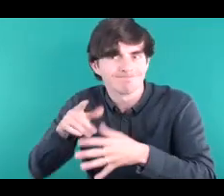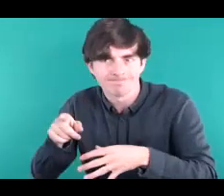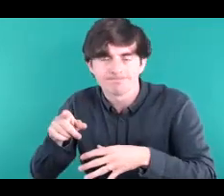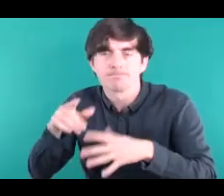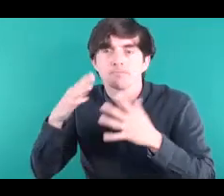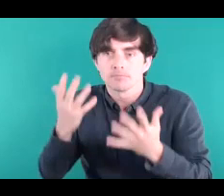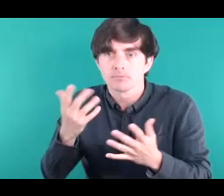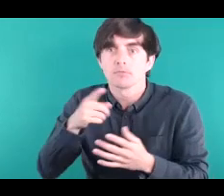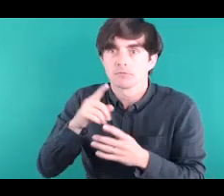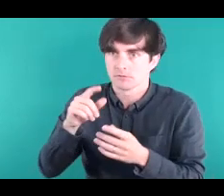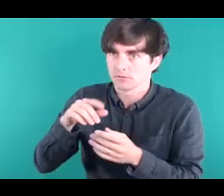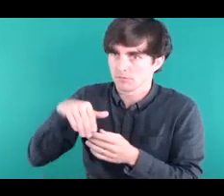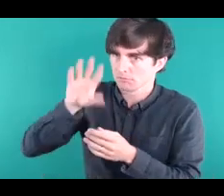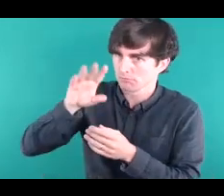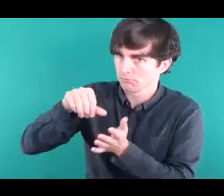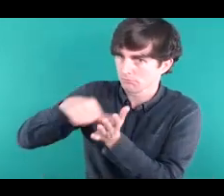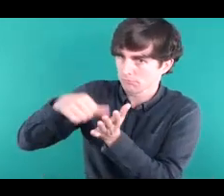most, I would say,